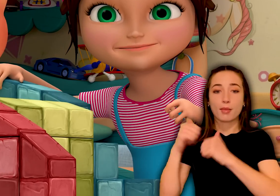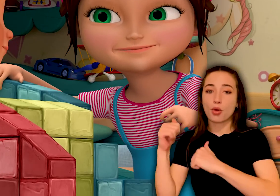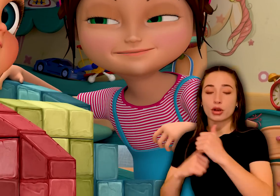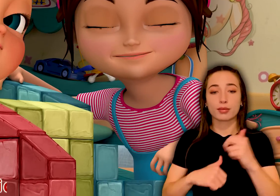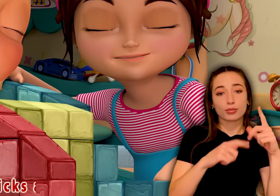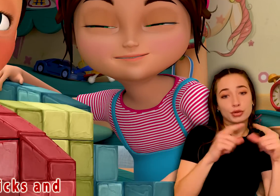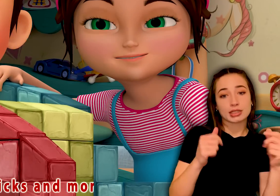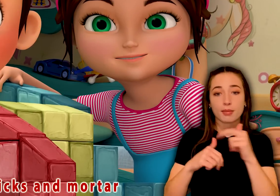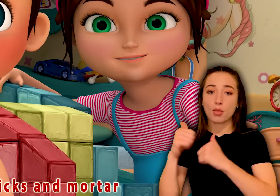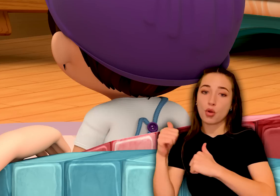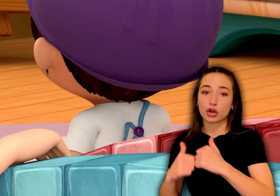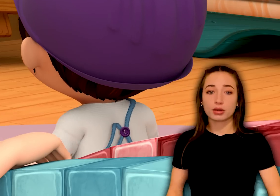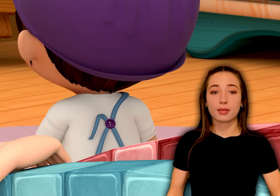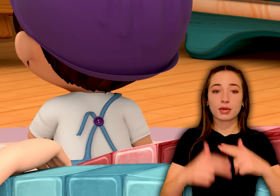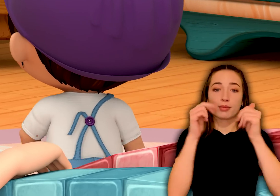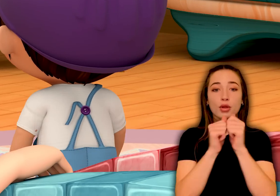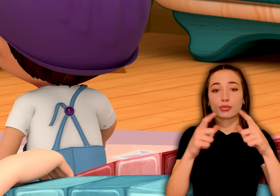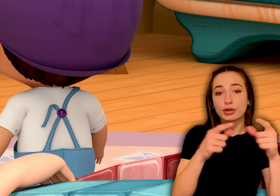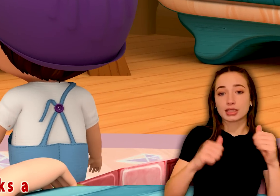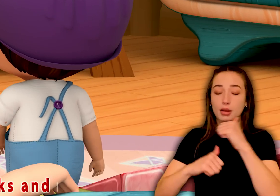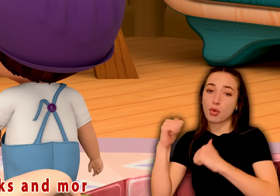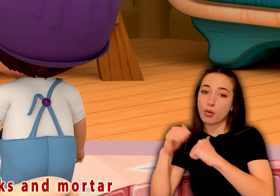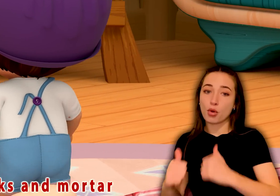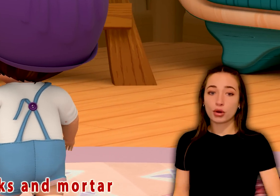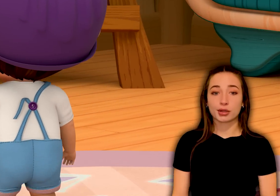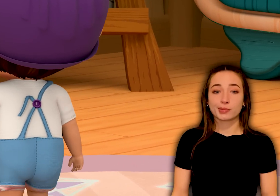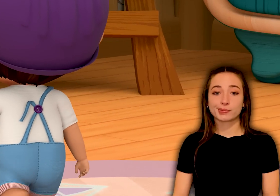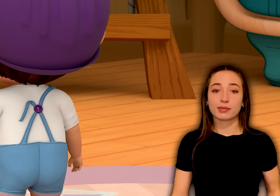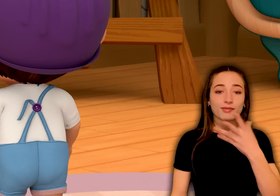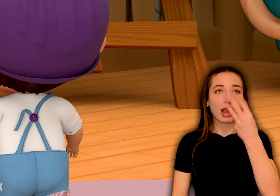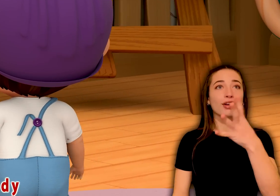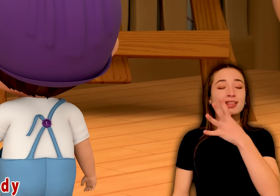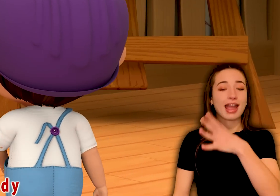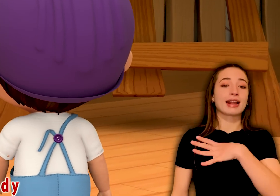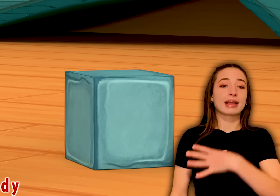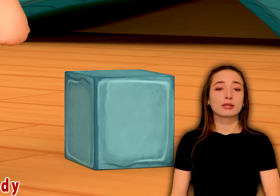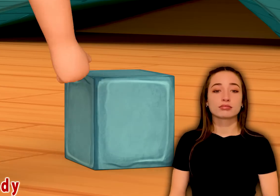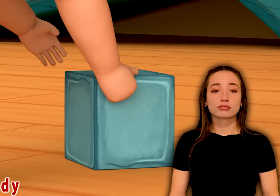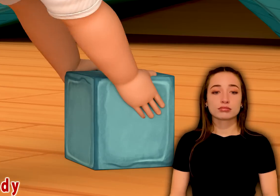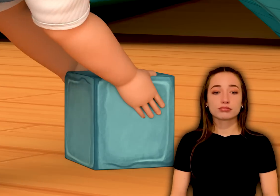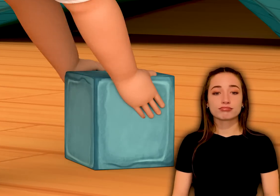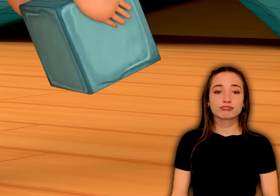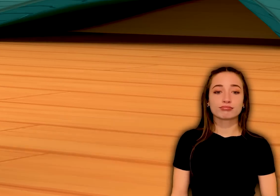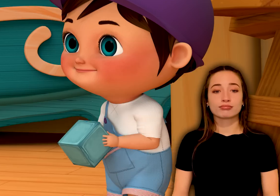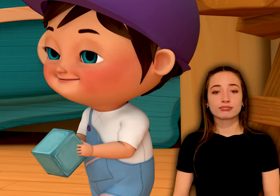bricks and morar bricks and mortar build it up with bricks and mortar my fair